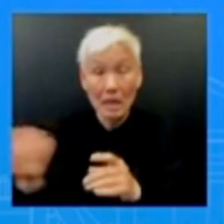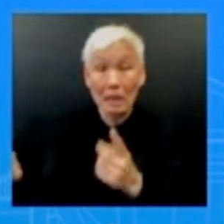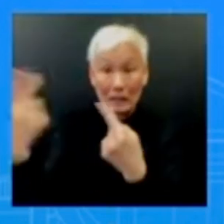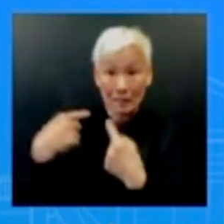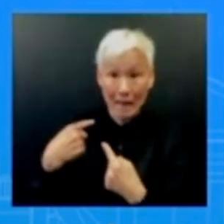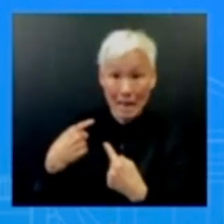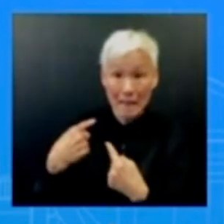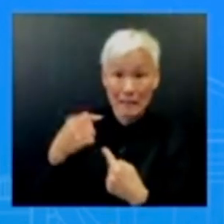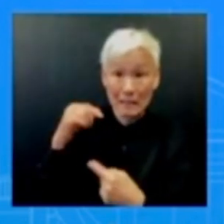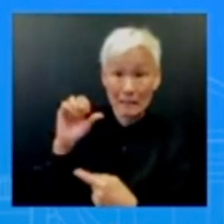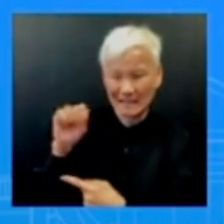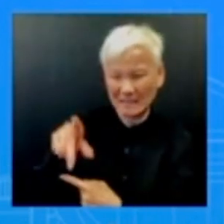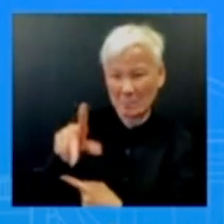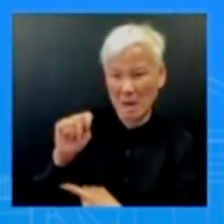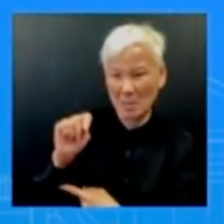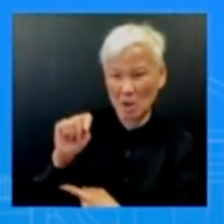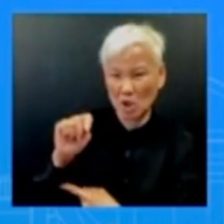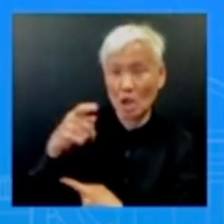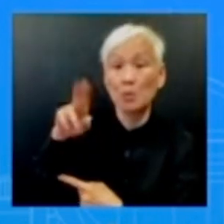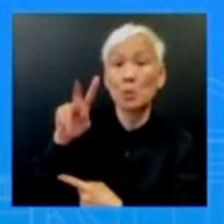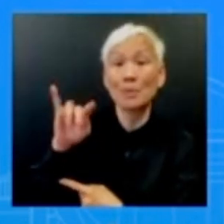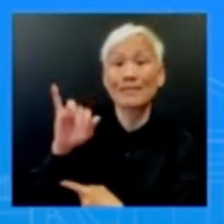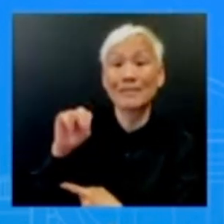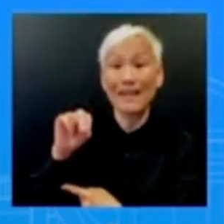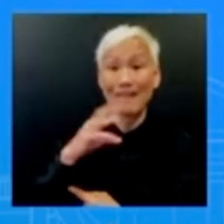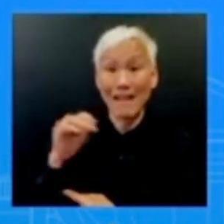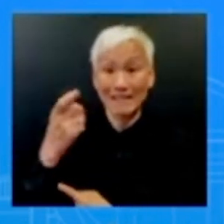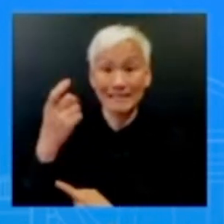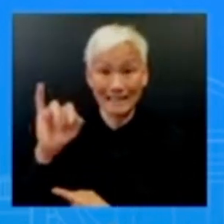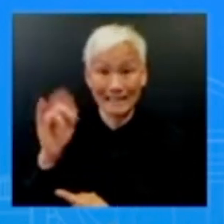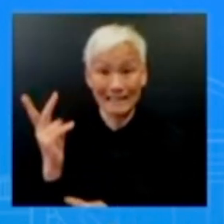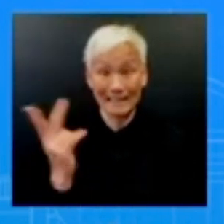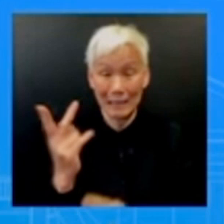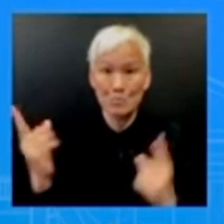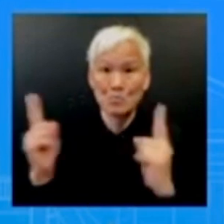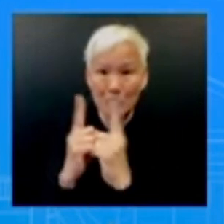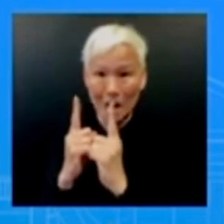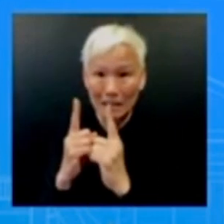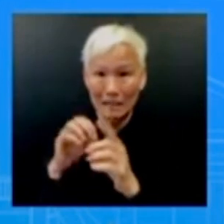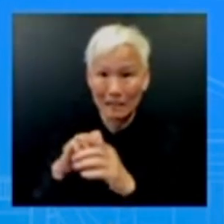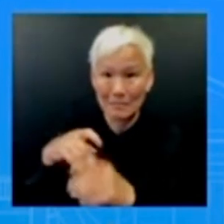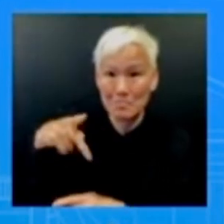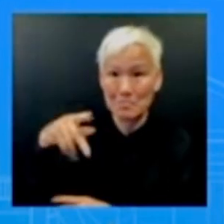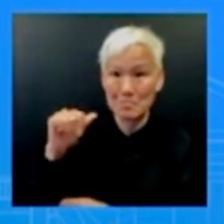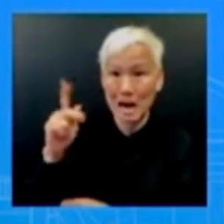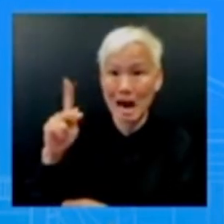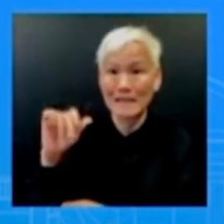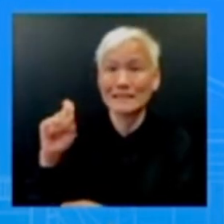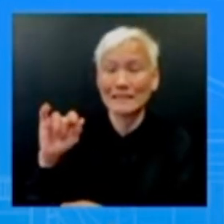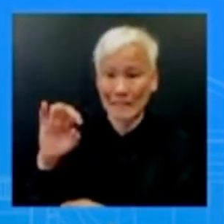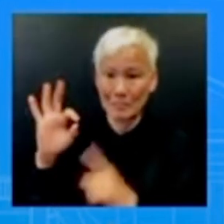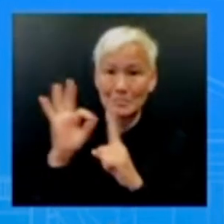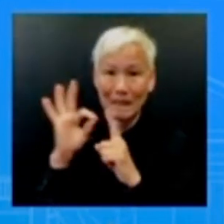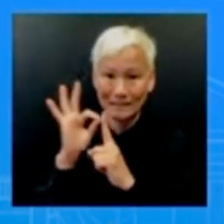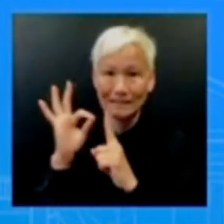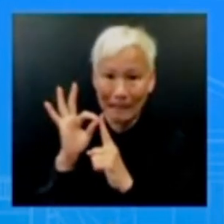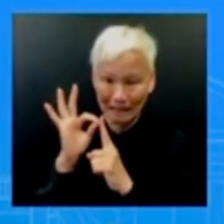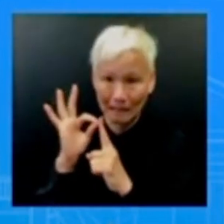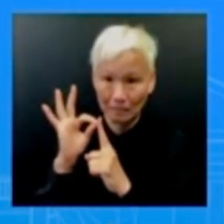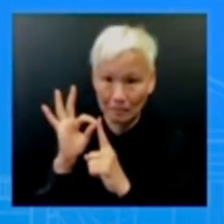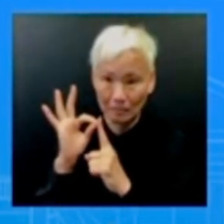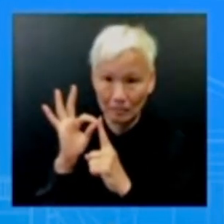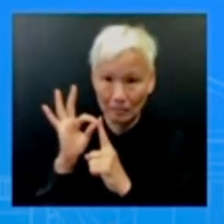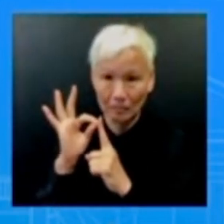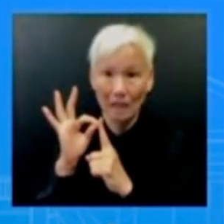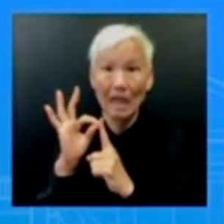last met in Uzbekistan, and in his public comments, President Putin stated that they were eager to address